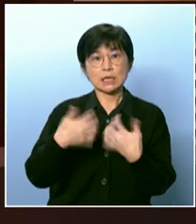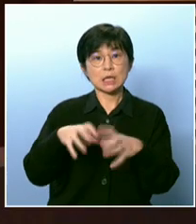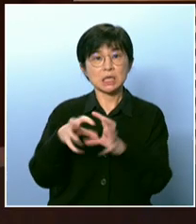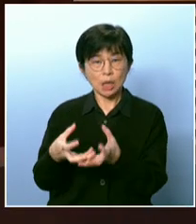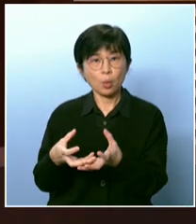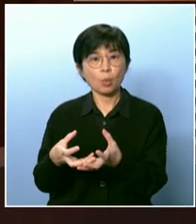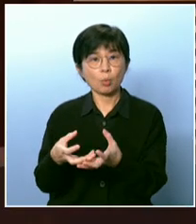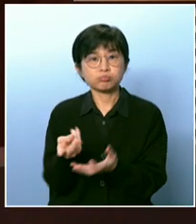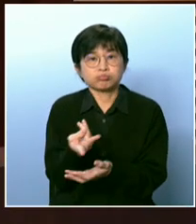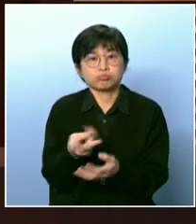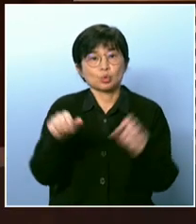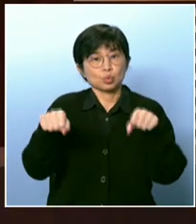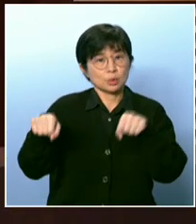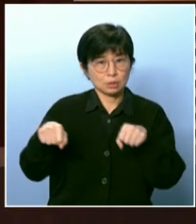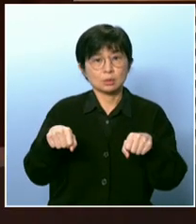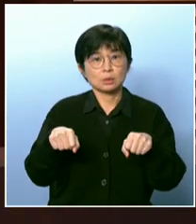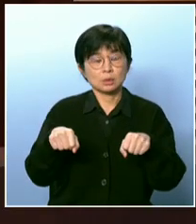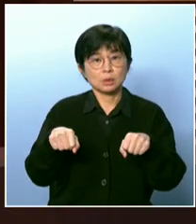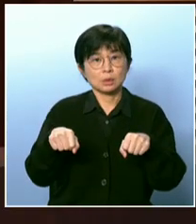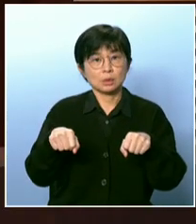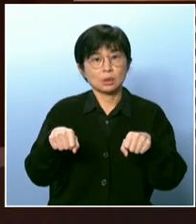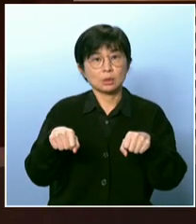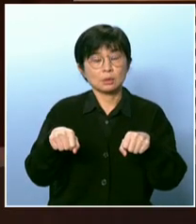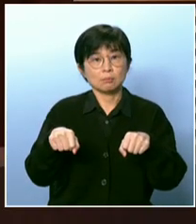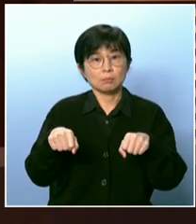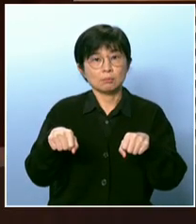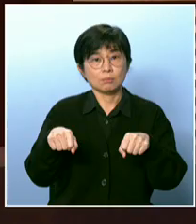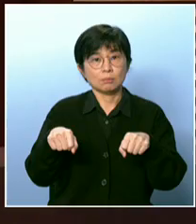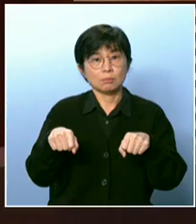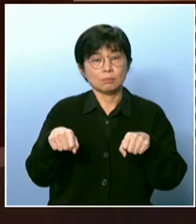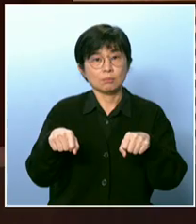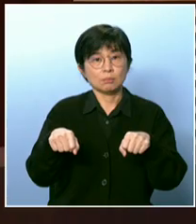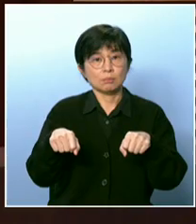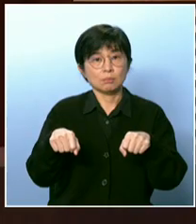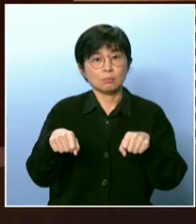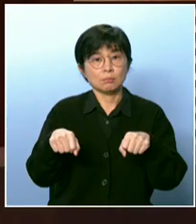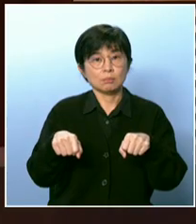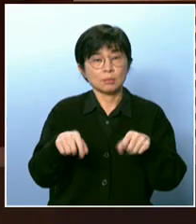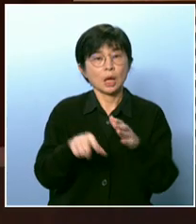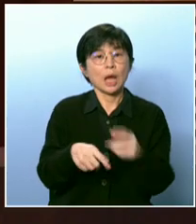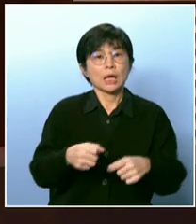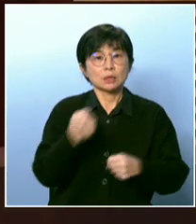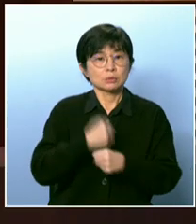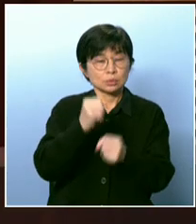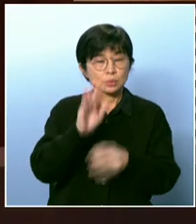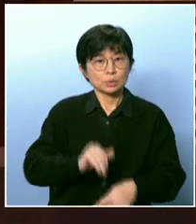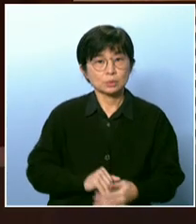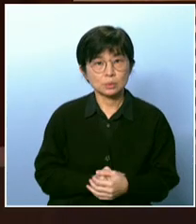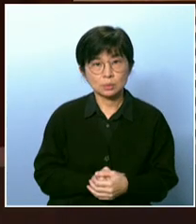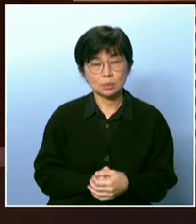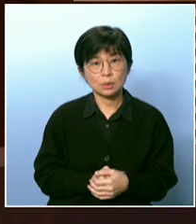personal development plan, and the plan has to be approved by their mentors